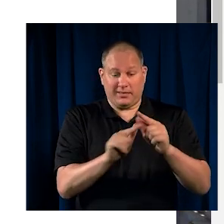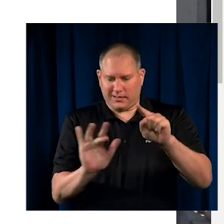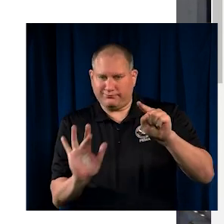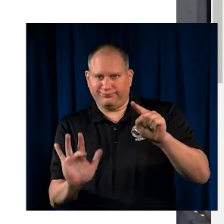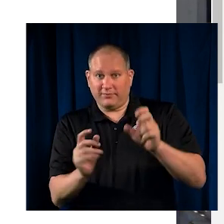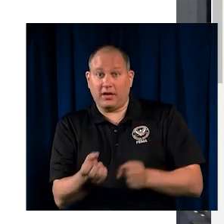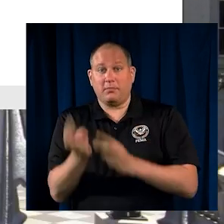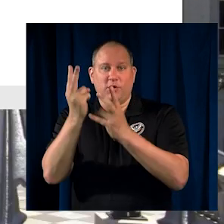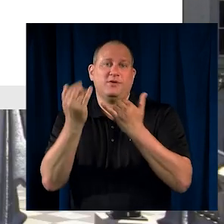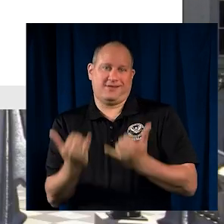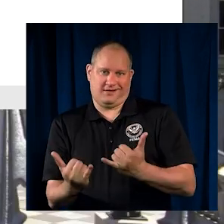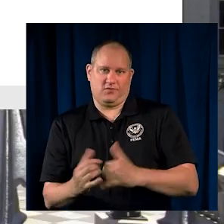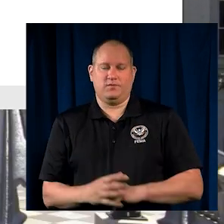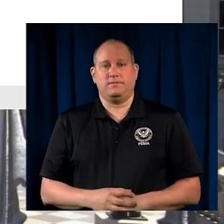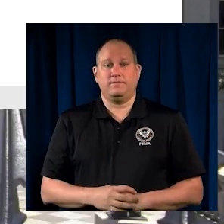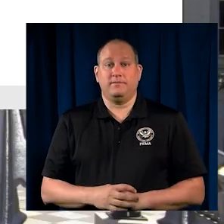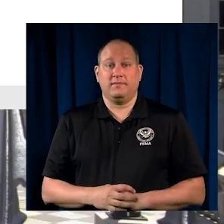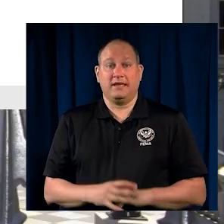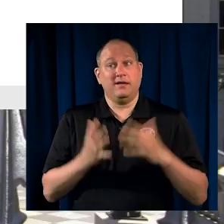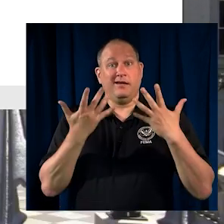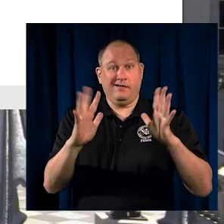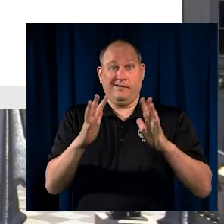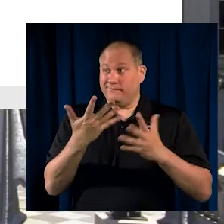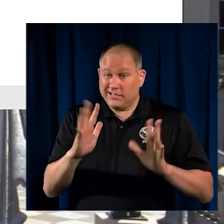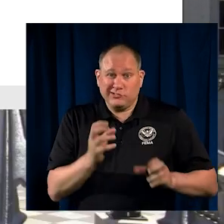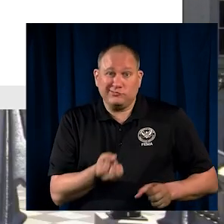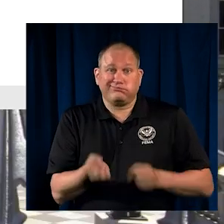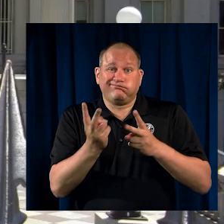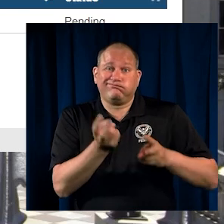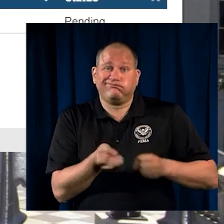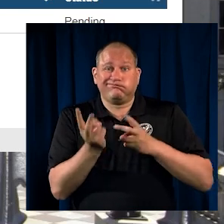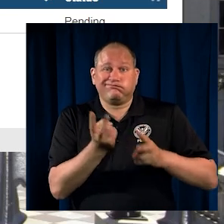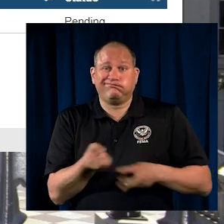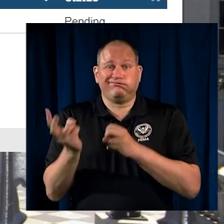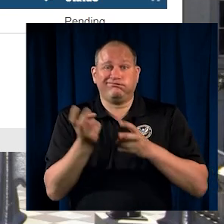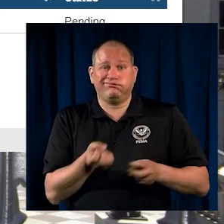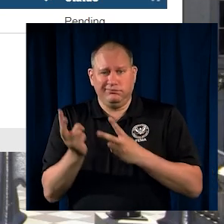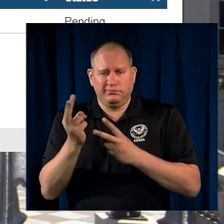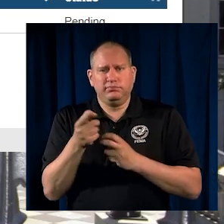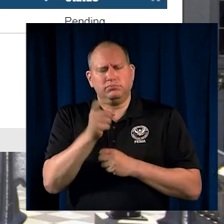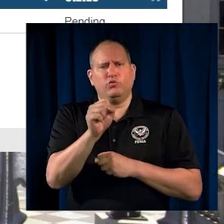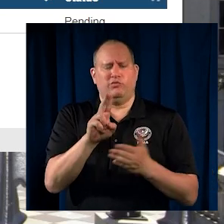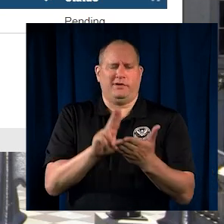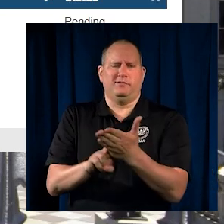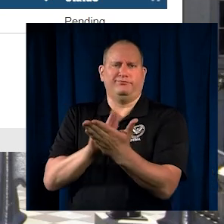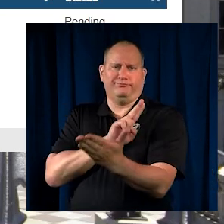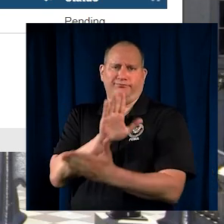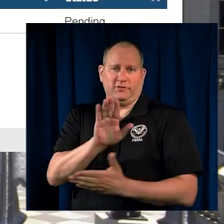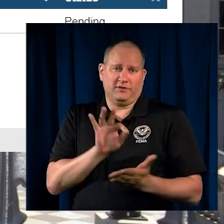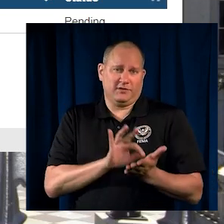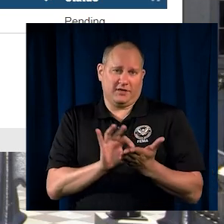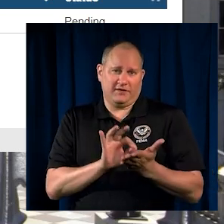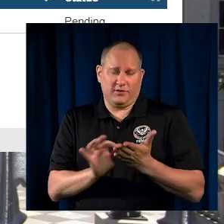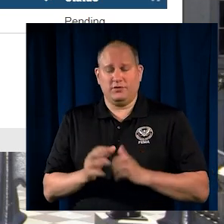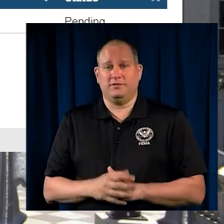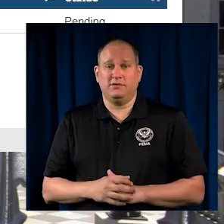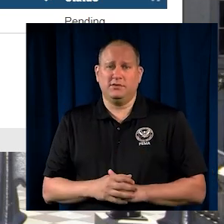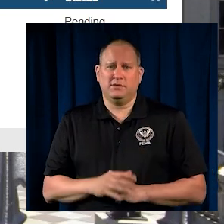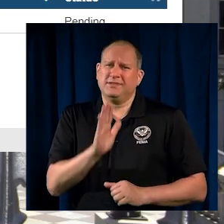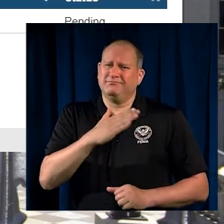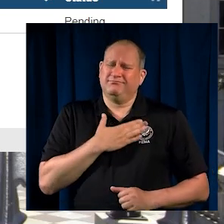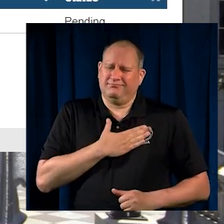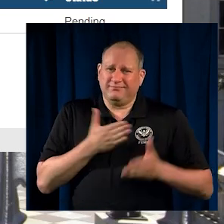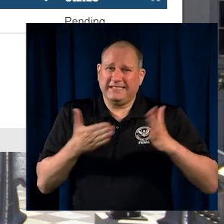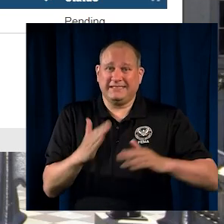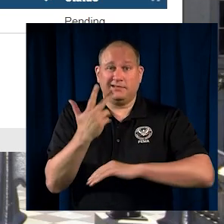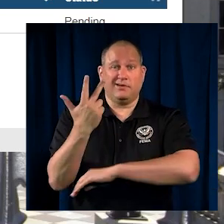Now. Once you've finished uploading your documents, you can then log out of your account. Please allow up to 72